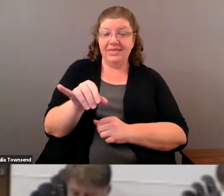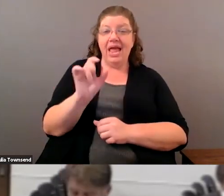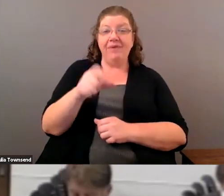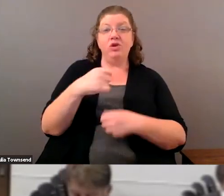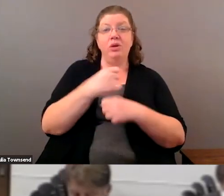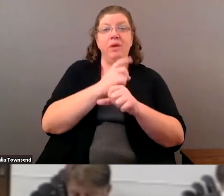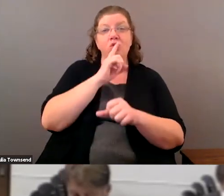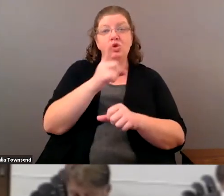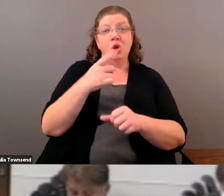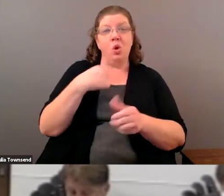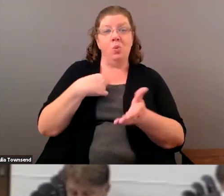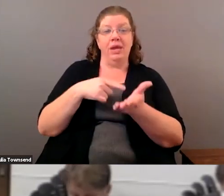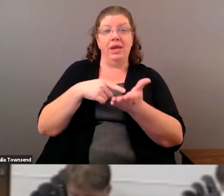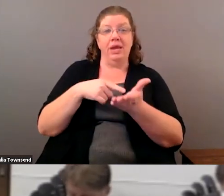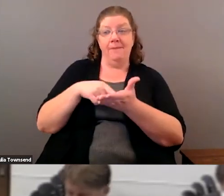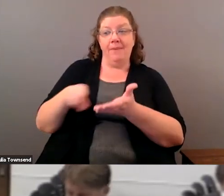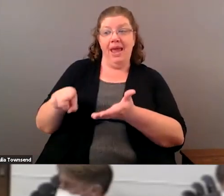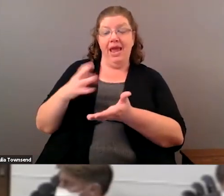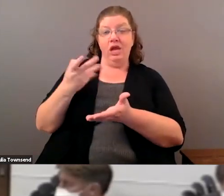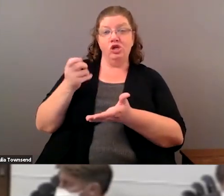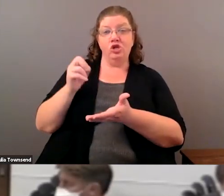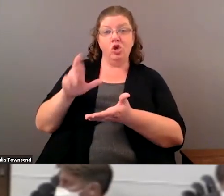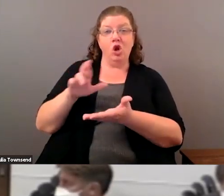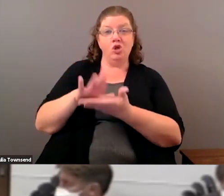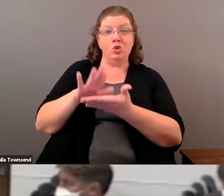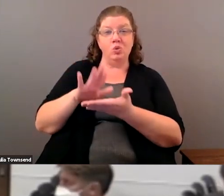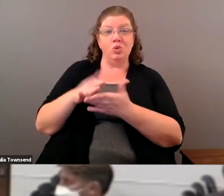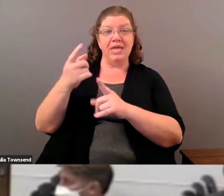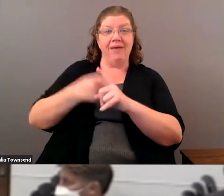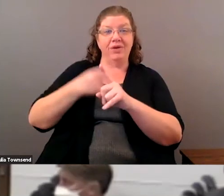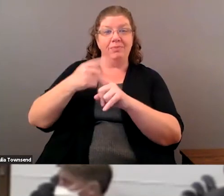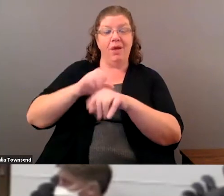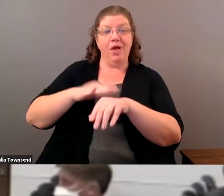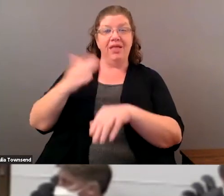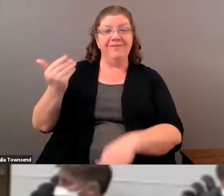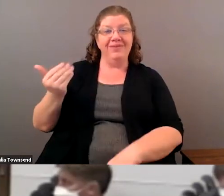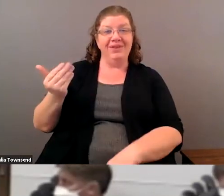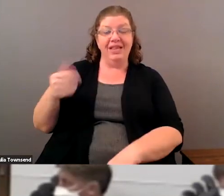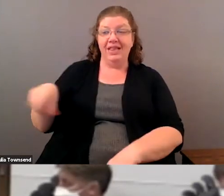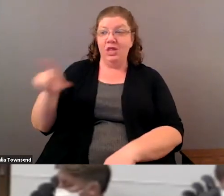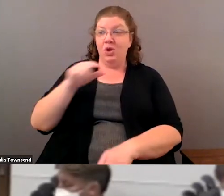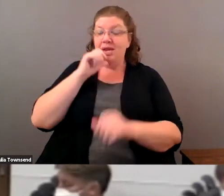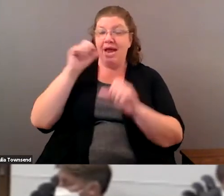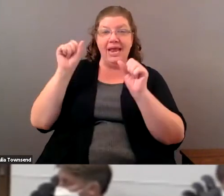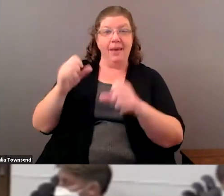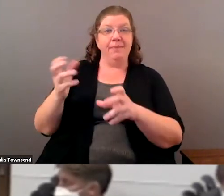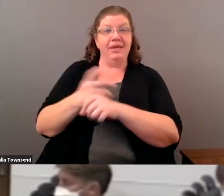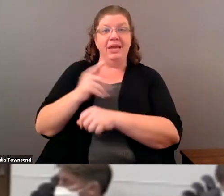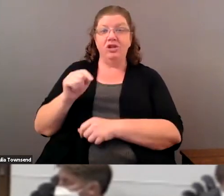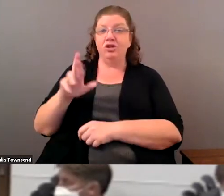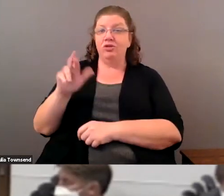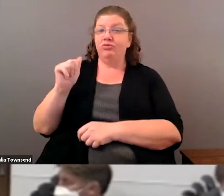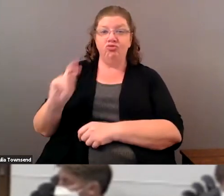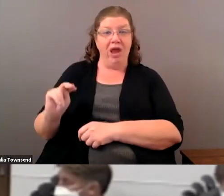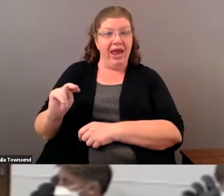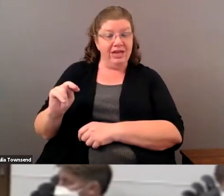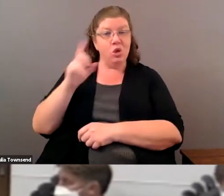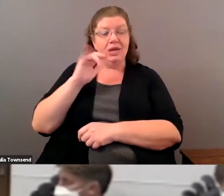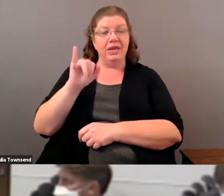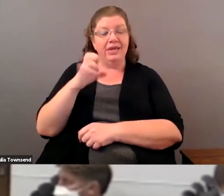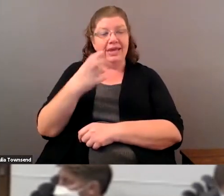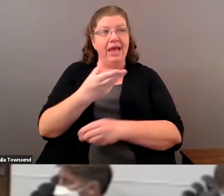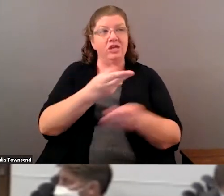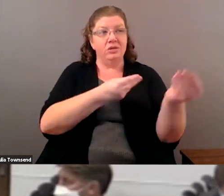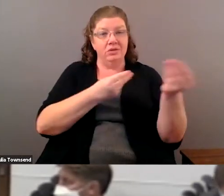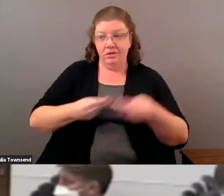we pay our charter schools on the 15th of every month. They're not able to get a TRAN, so we need this cash flow.